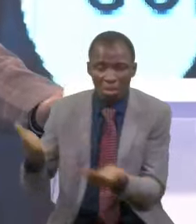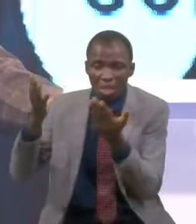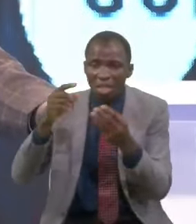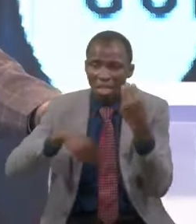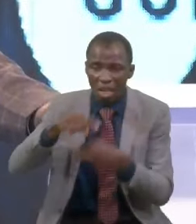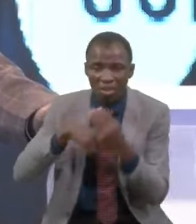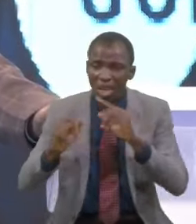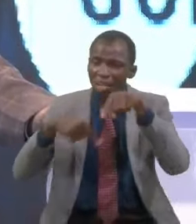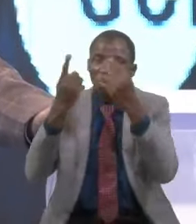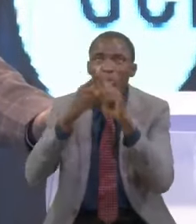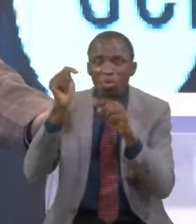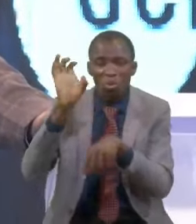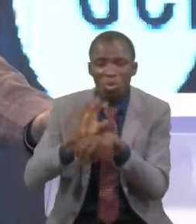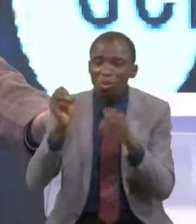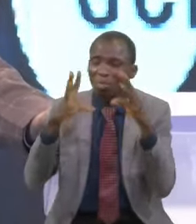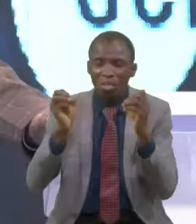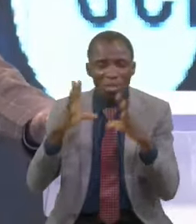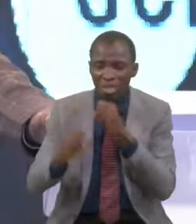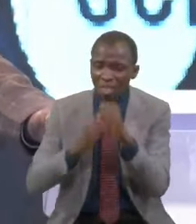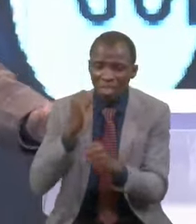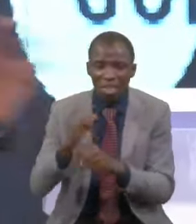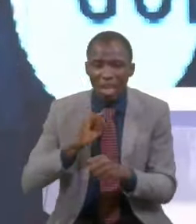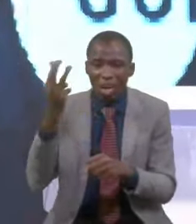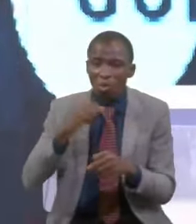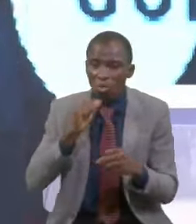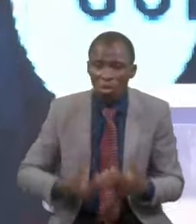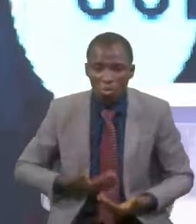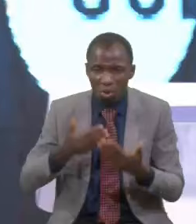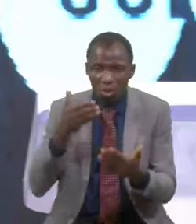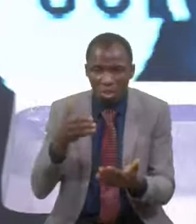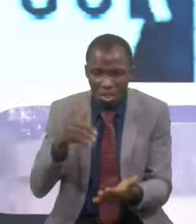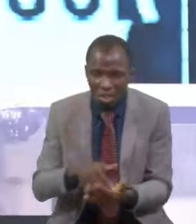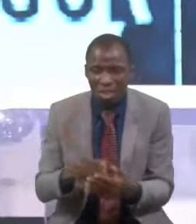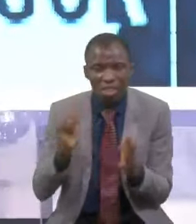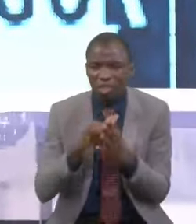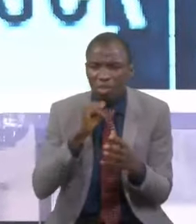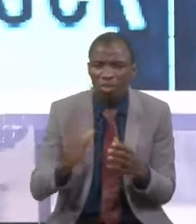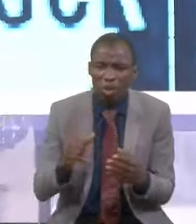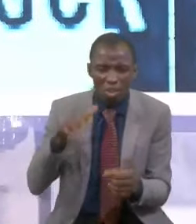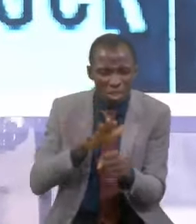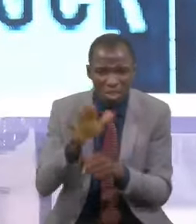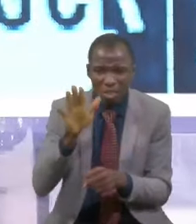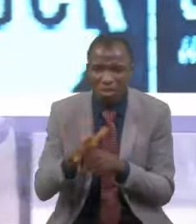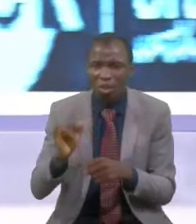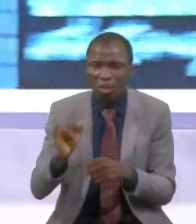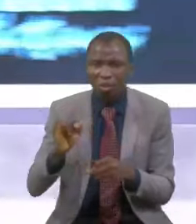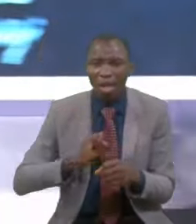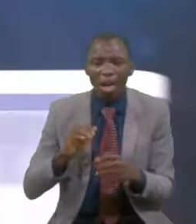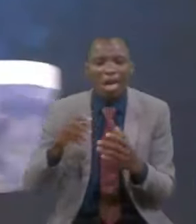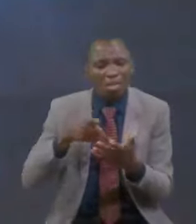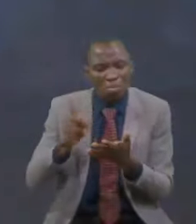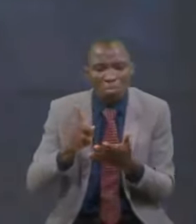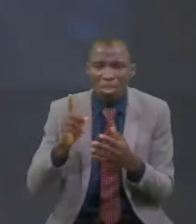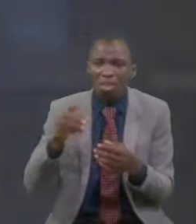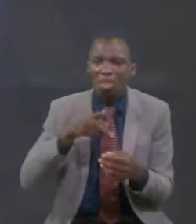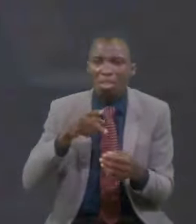years. Many, many years I wasn't born again. I go to church. That's not enough. I paid the pastor's deal. I think I did